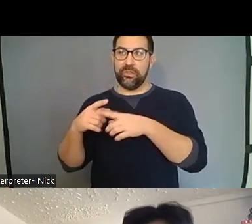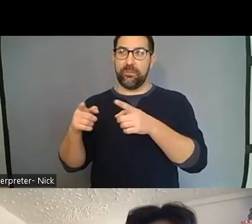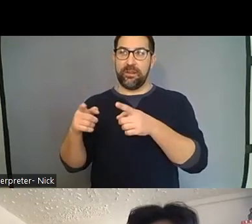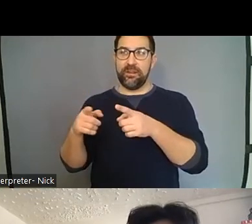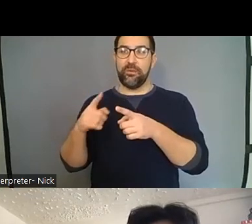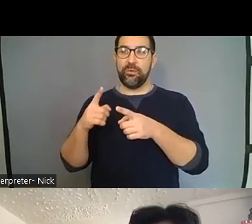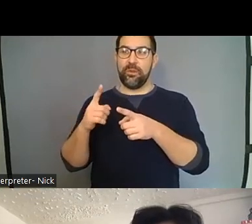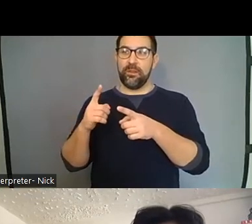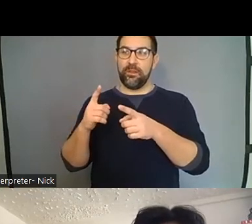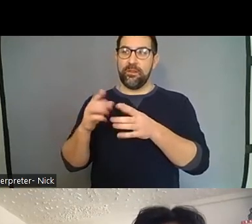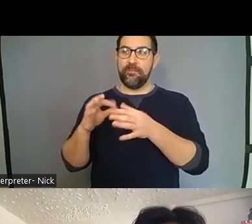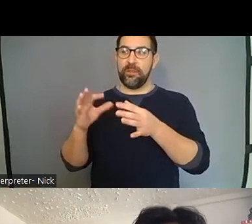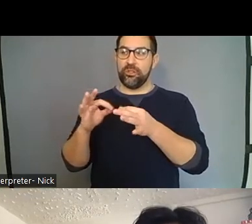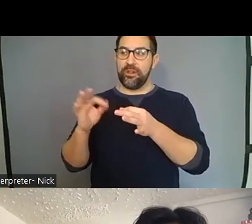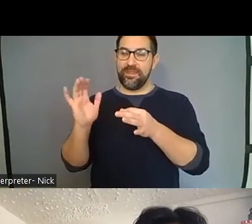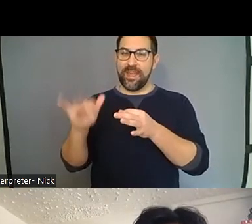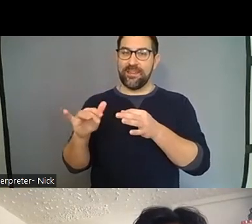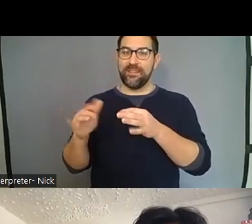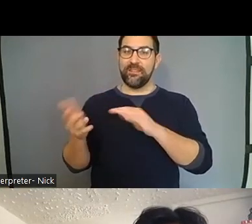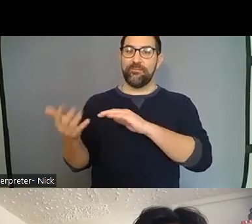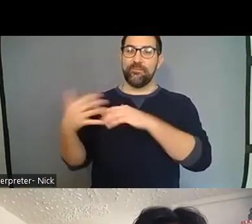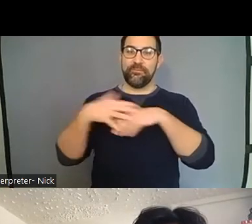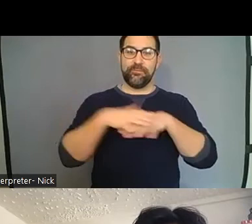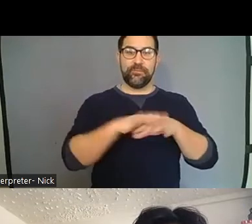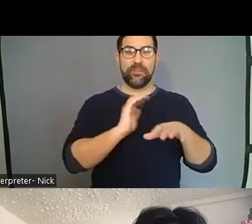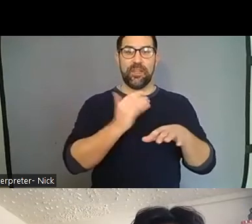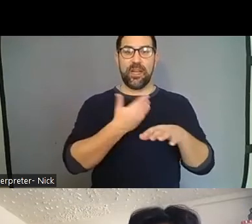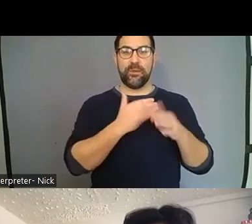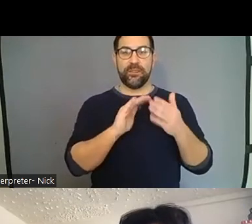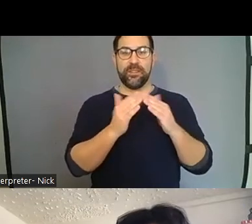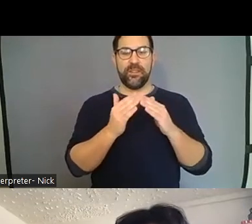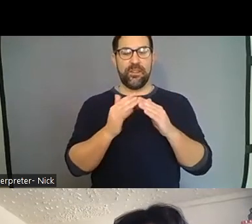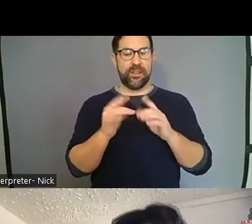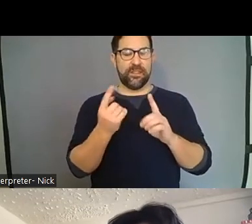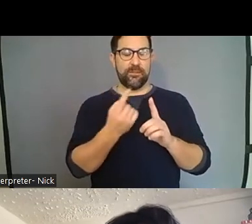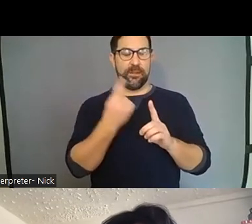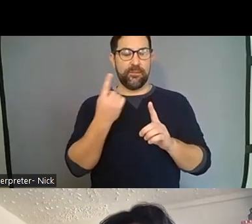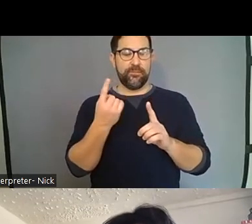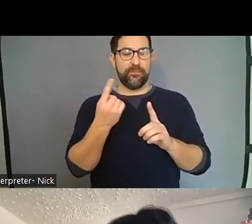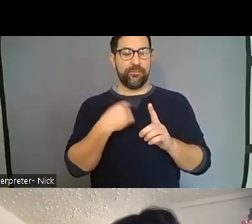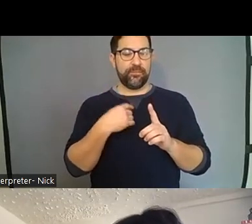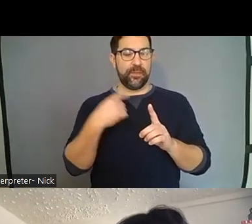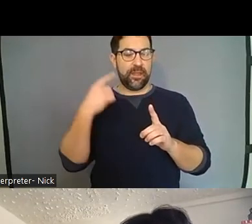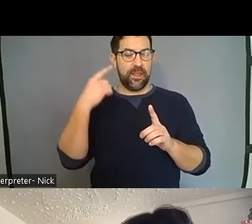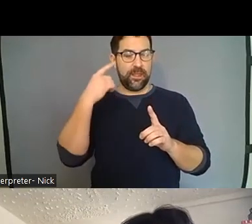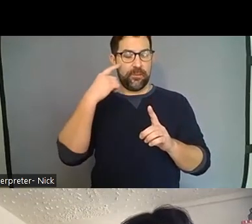but implementing that into the city that we live in. So that's one thing. I think existing